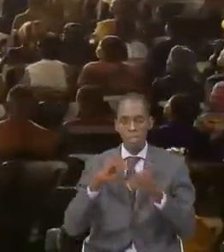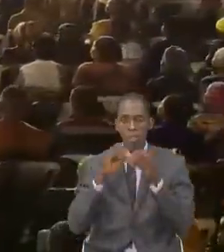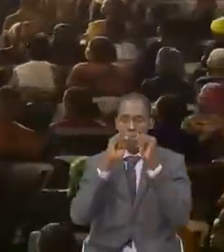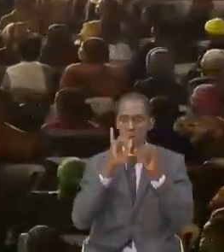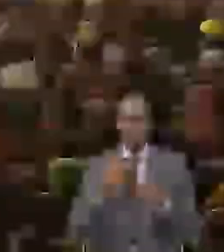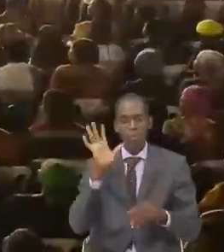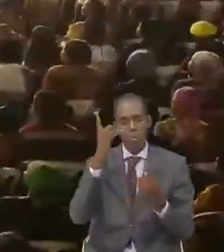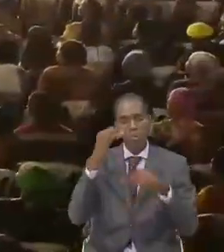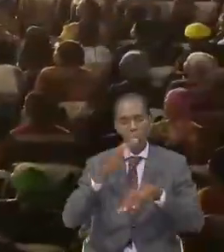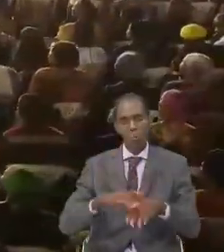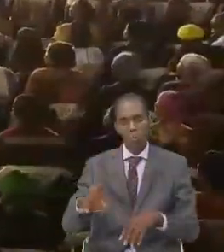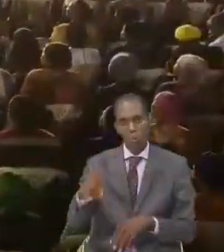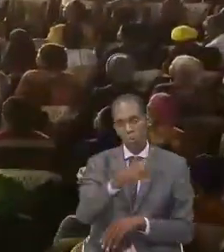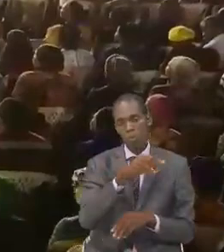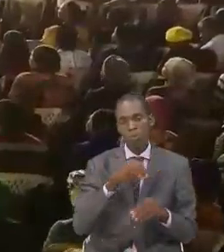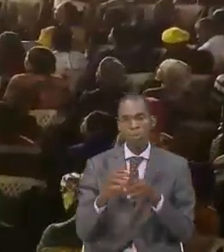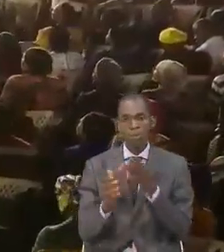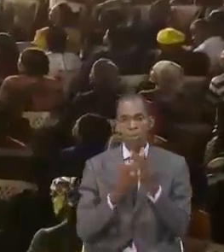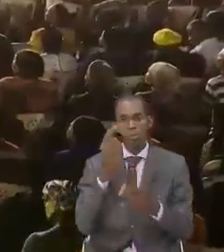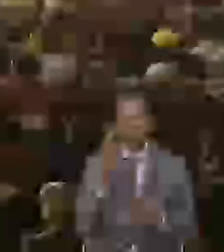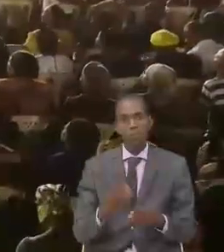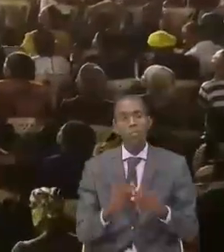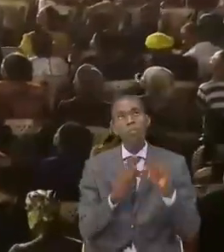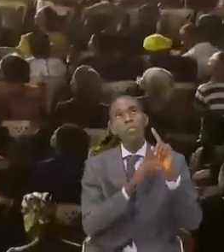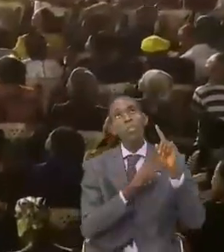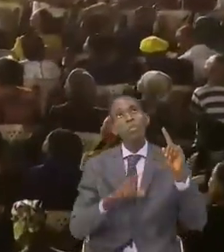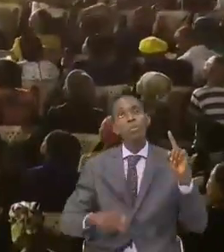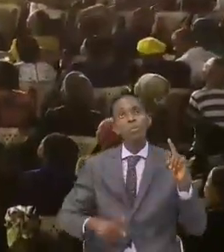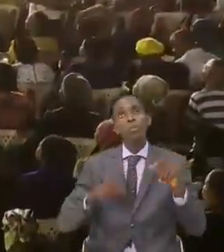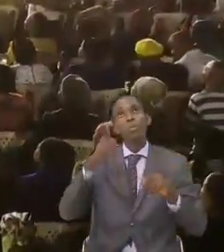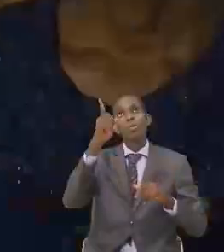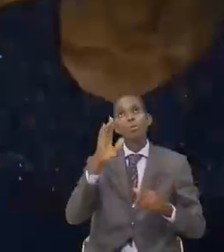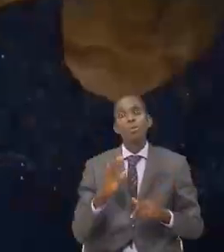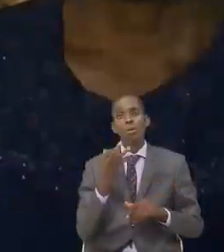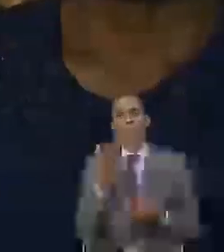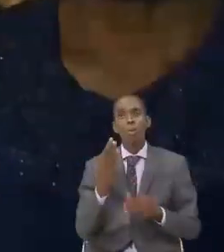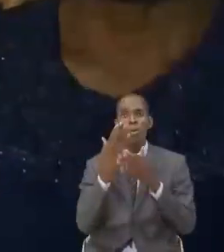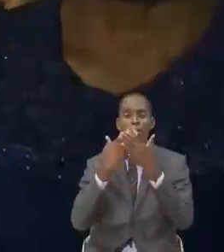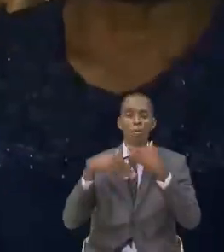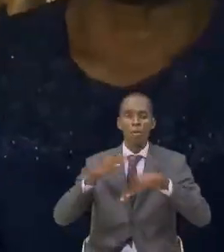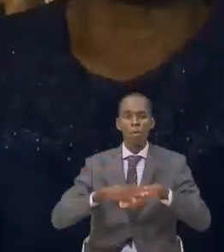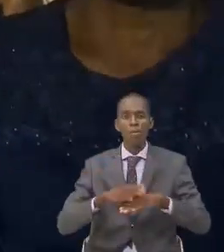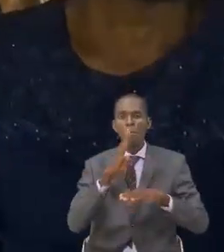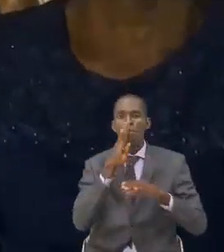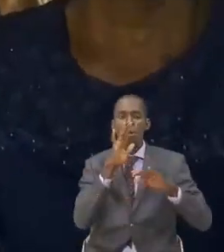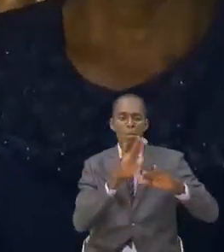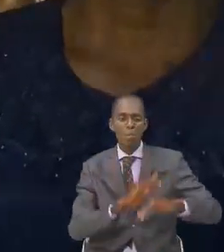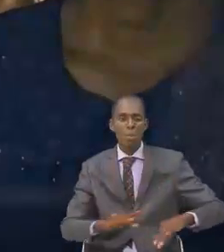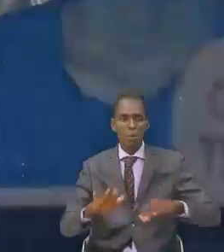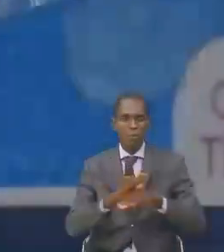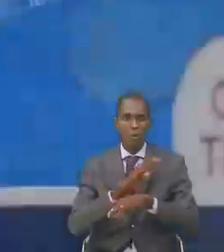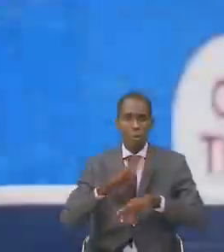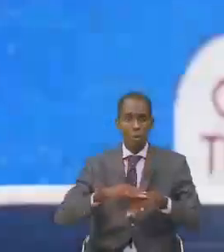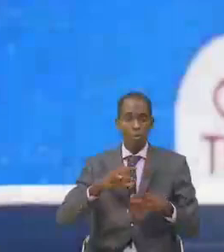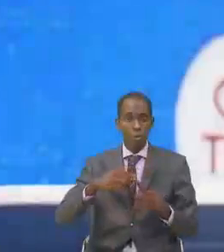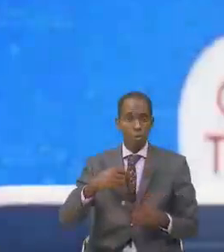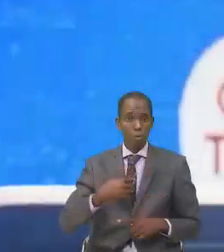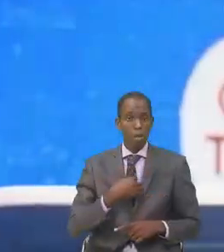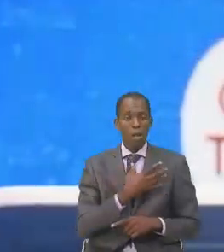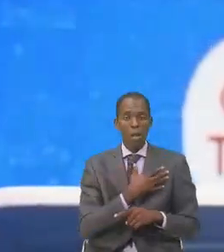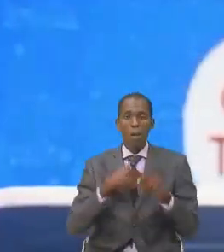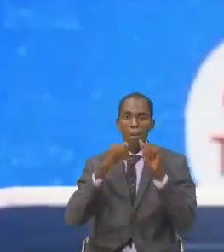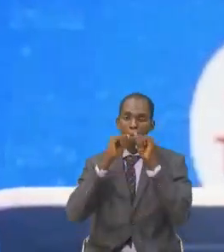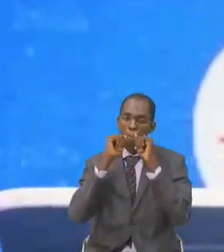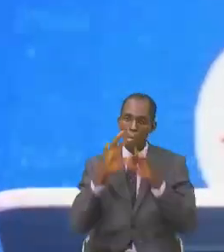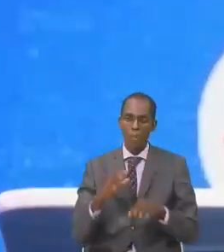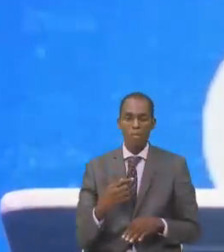salvation, in healing, in blessing will come upon you. Lord God of heaven,